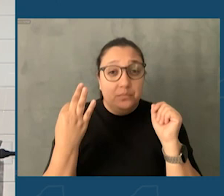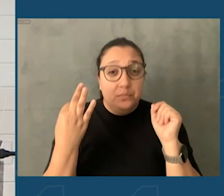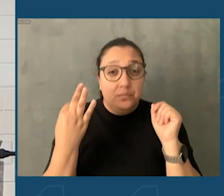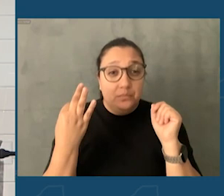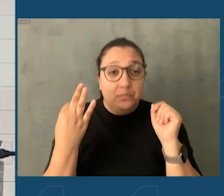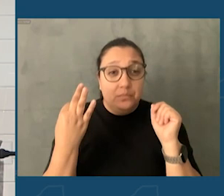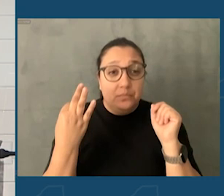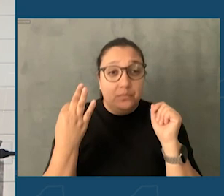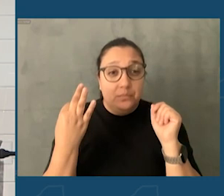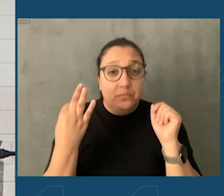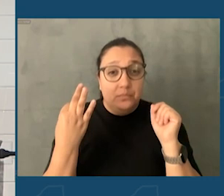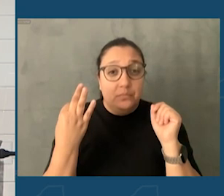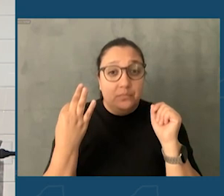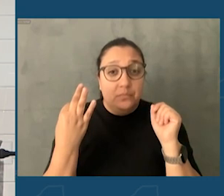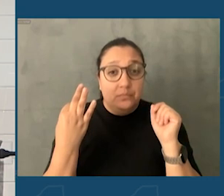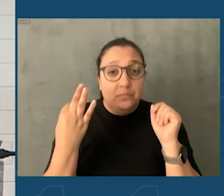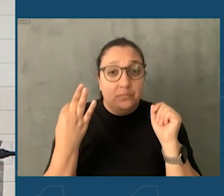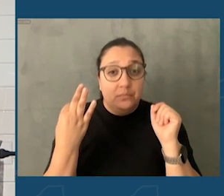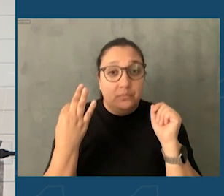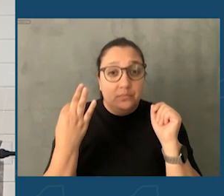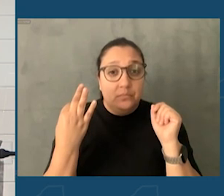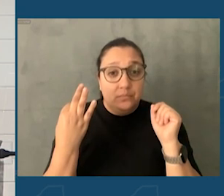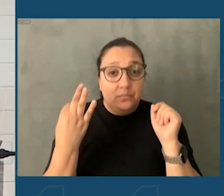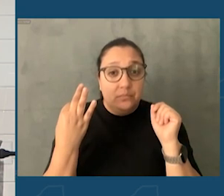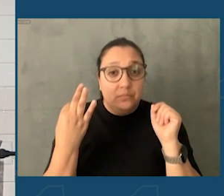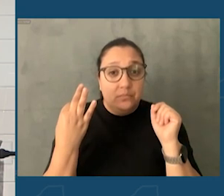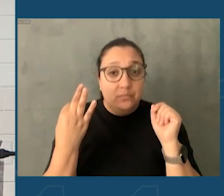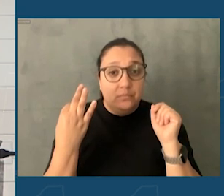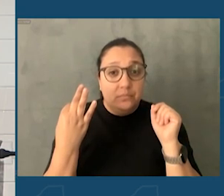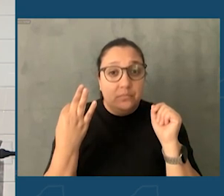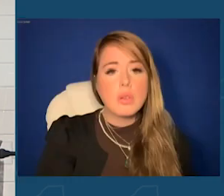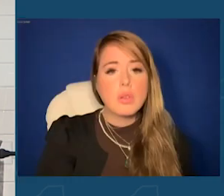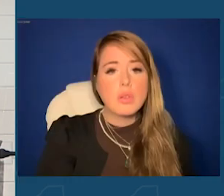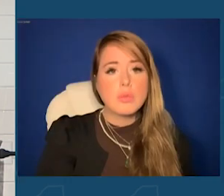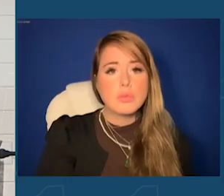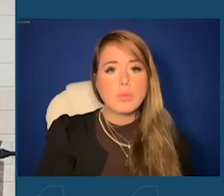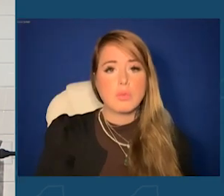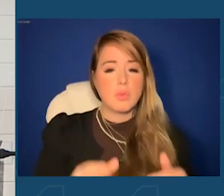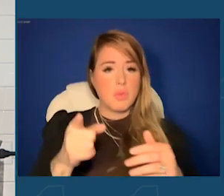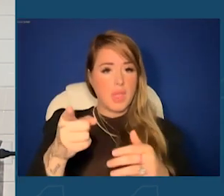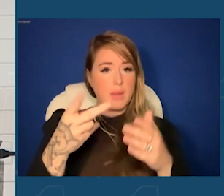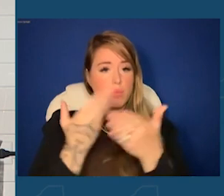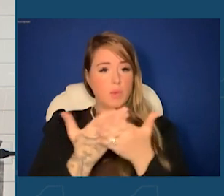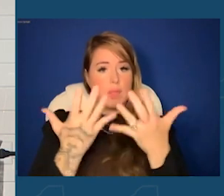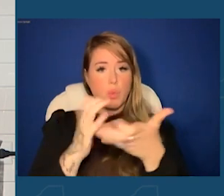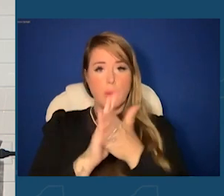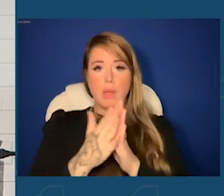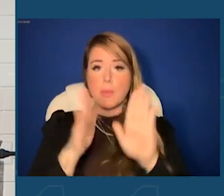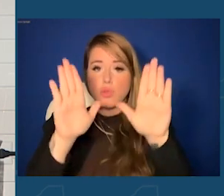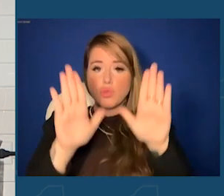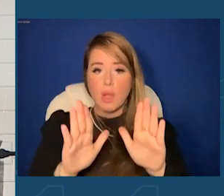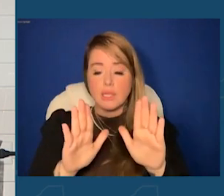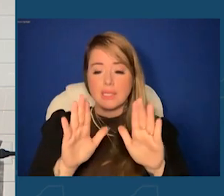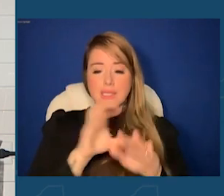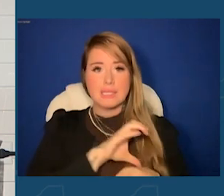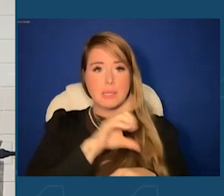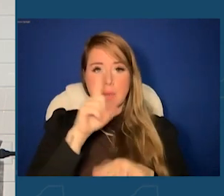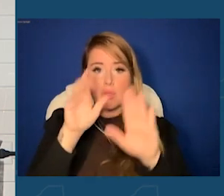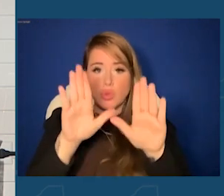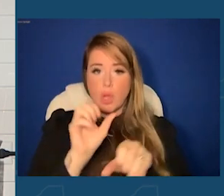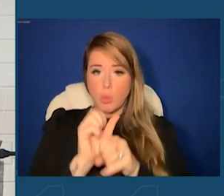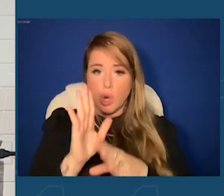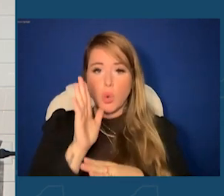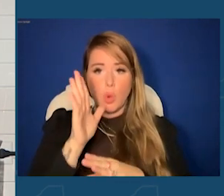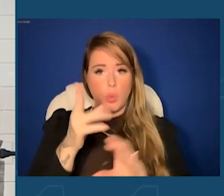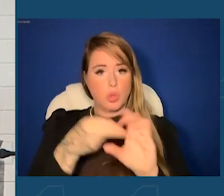to legal asylum who proves that they want to be a great citizen because they were a great worker, we will participate in that program as